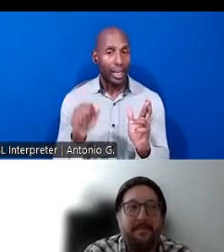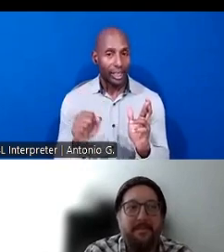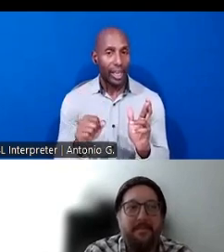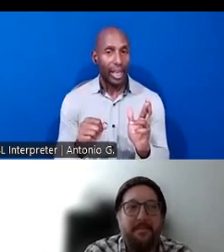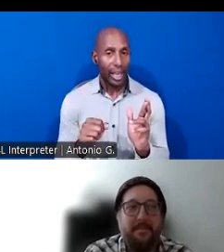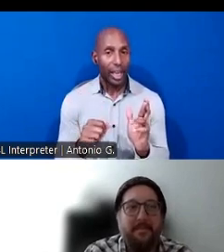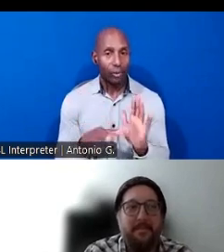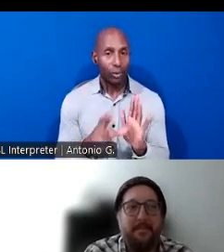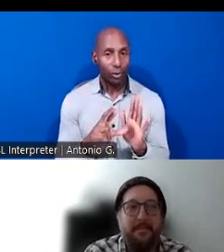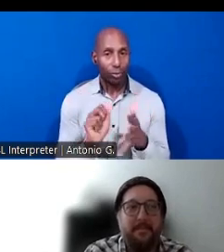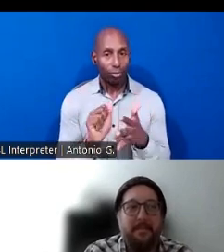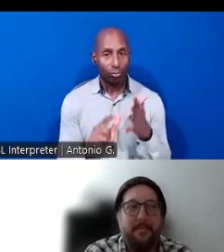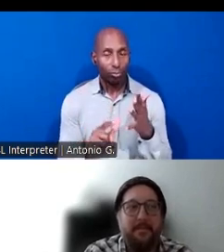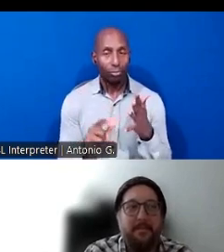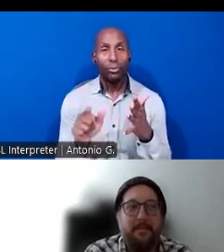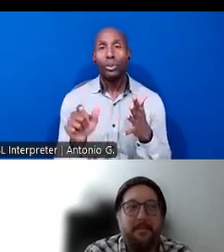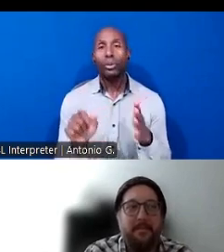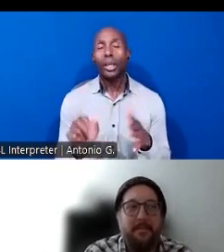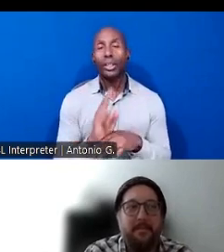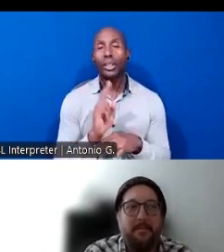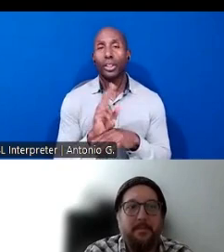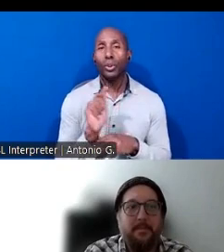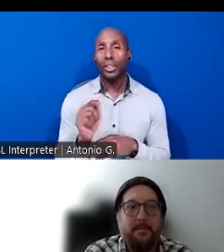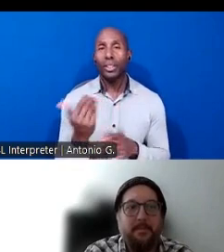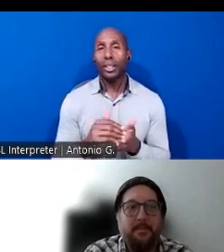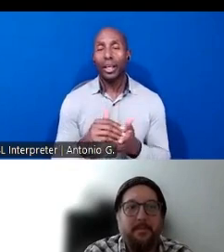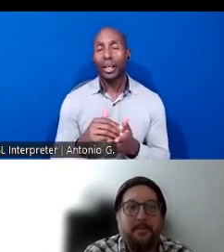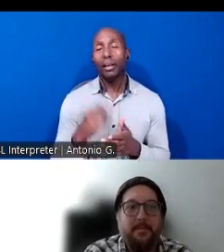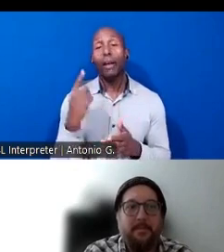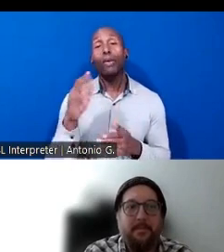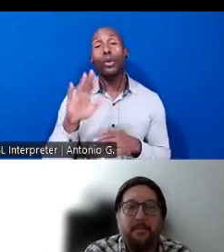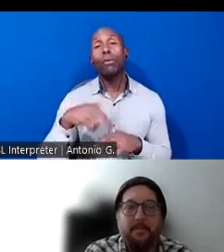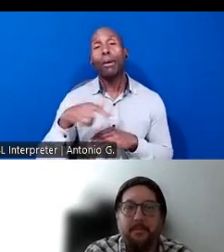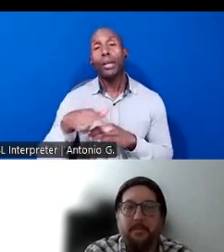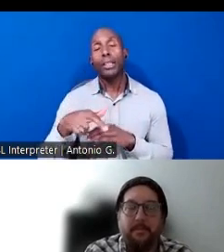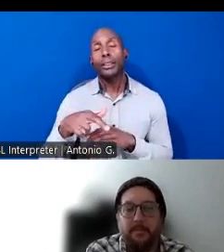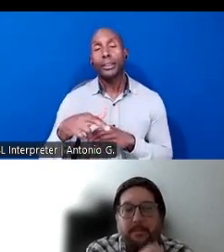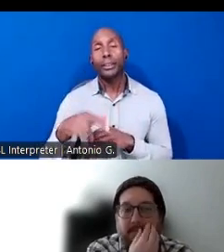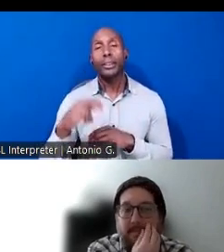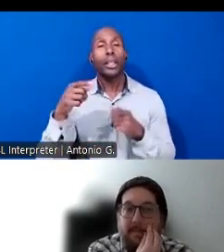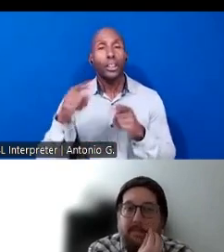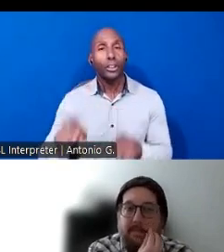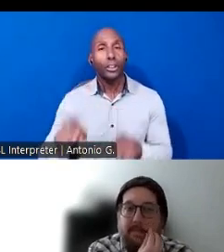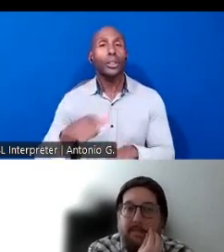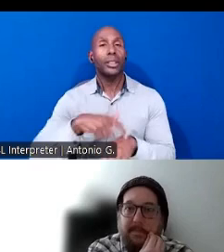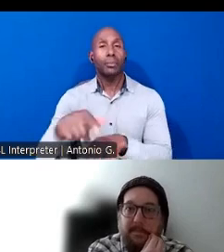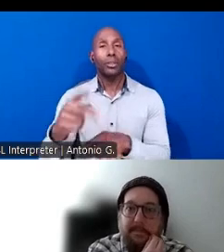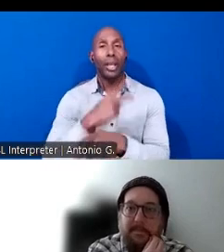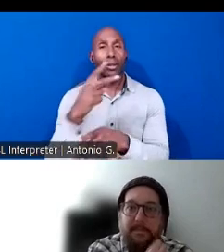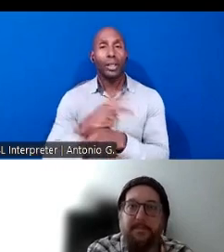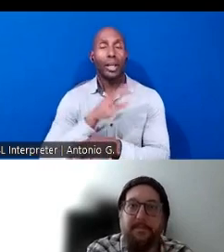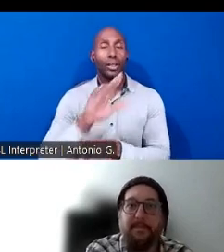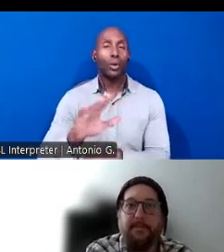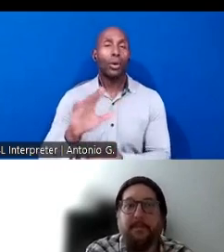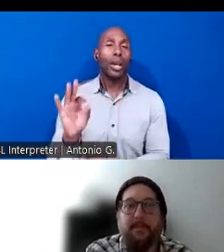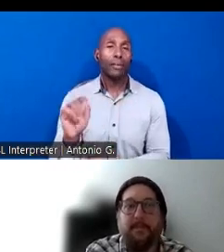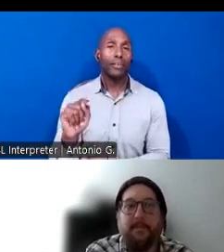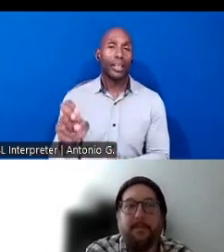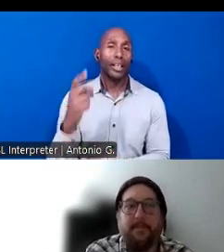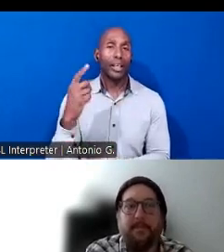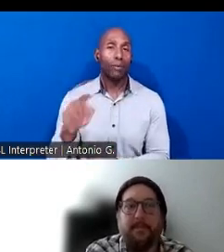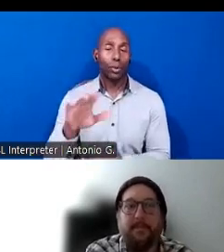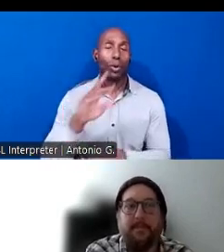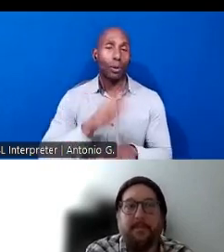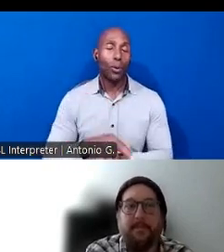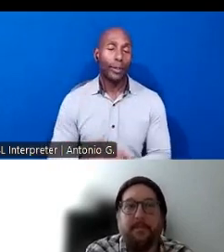use this and refer back to this slide when you're calculating the FTEs for your performance report. So